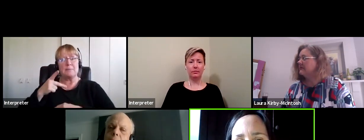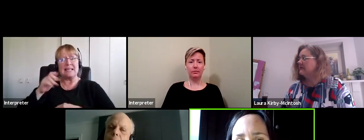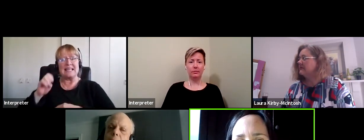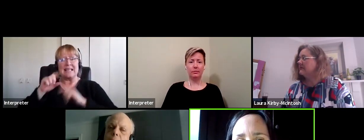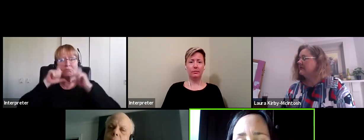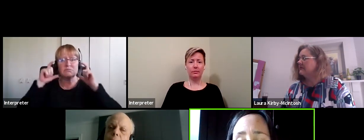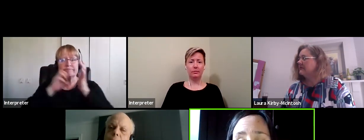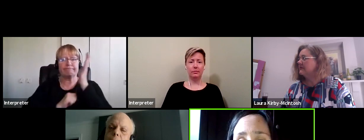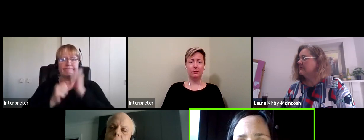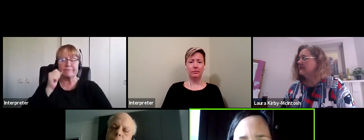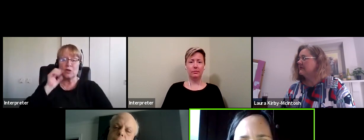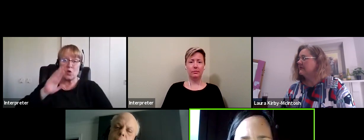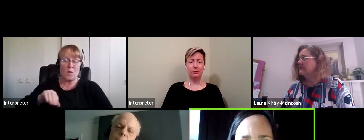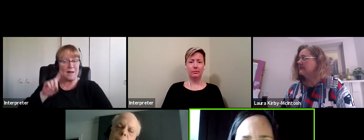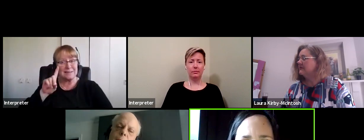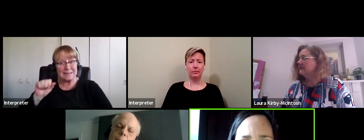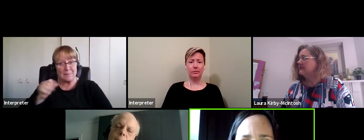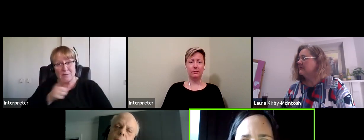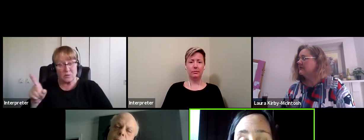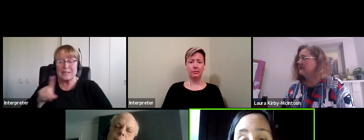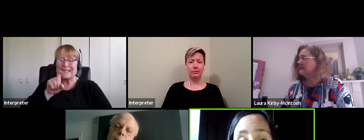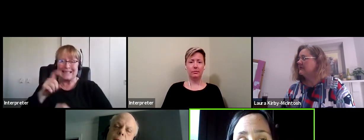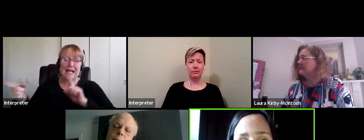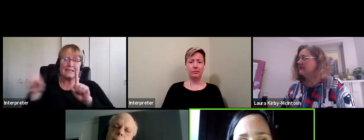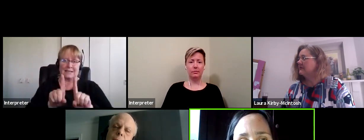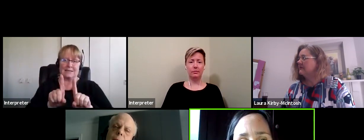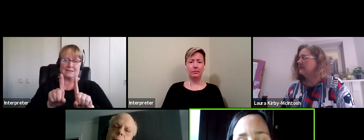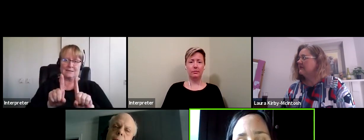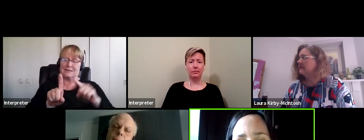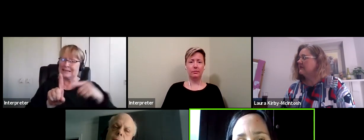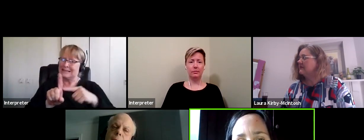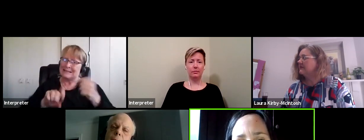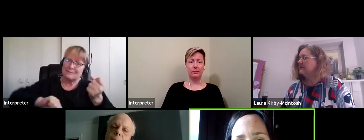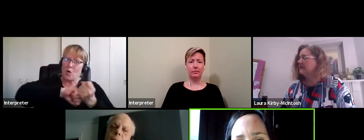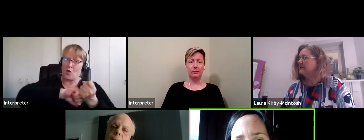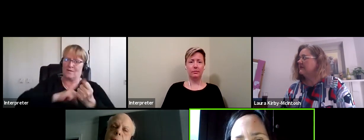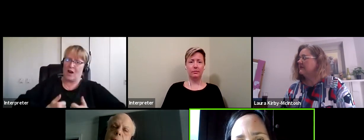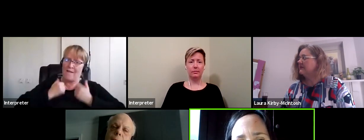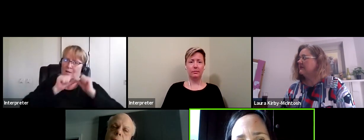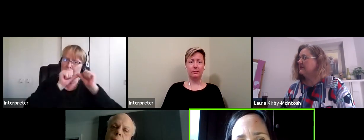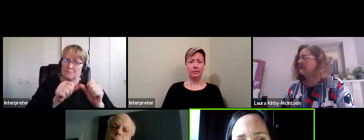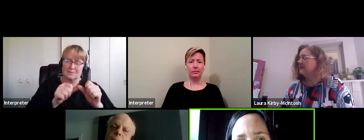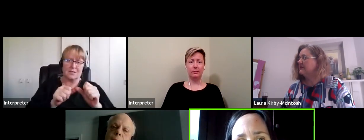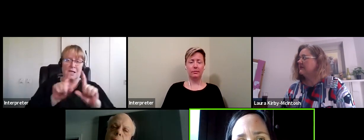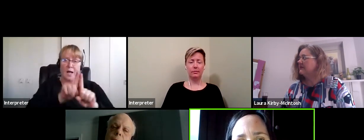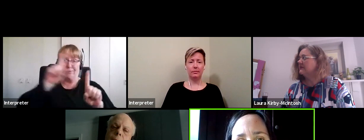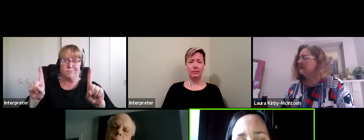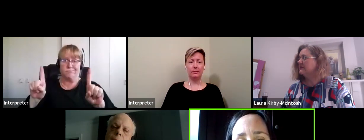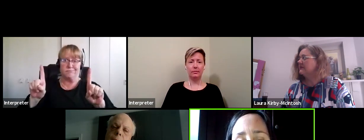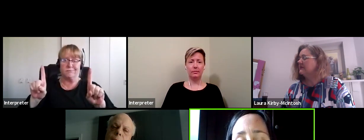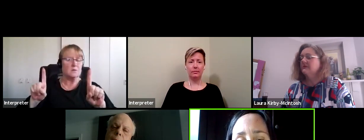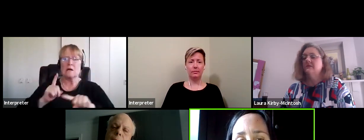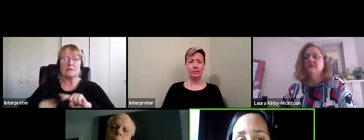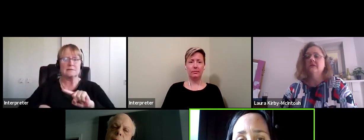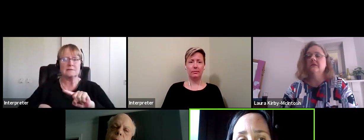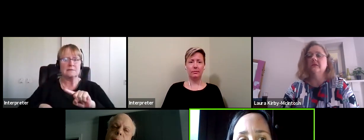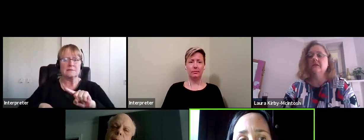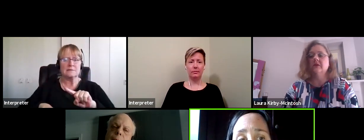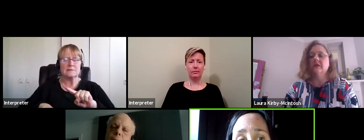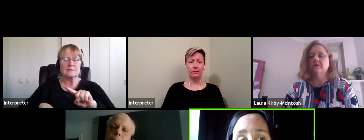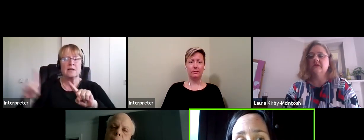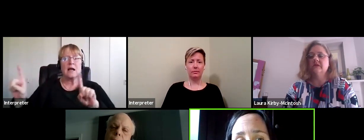with physical disabilities need access to attendant services in order to live and cannot physically distance from attendants. Because attendants may